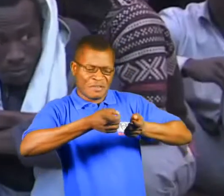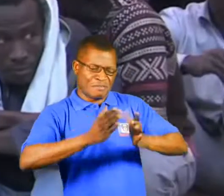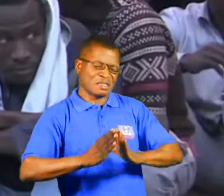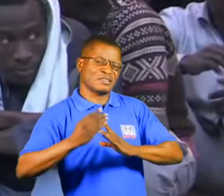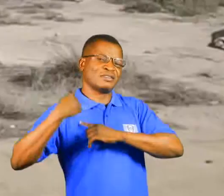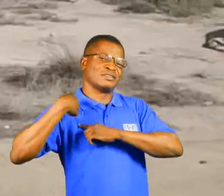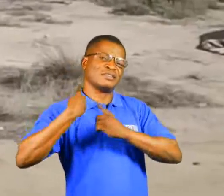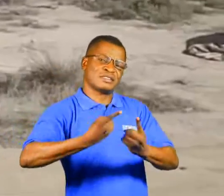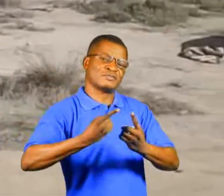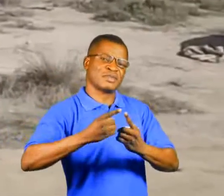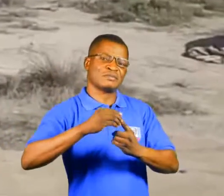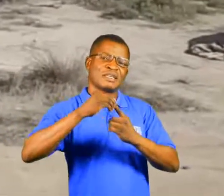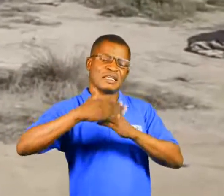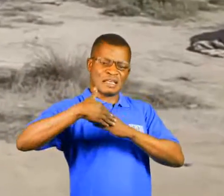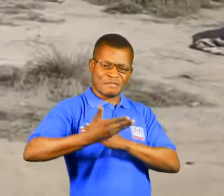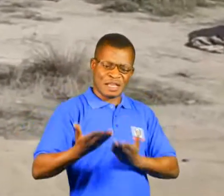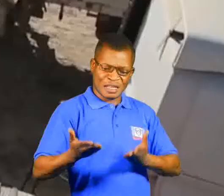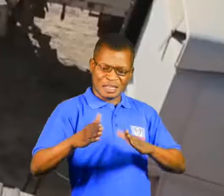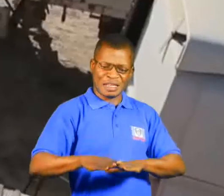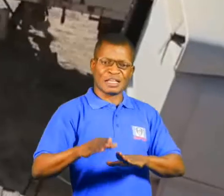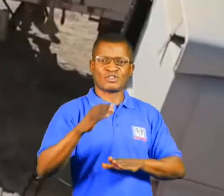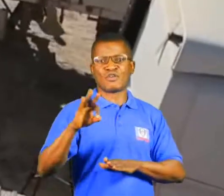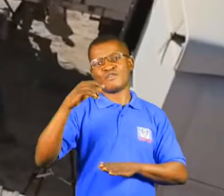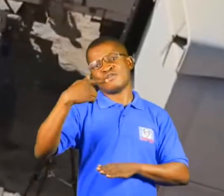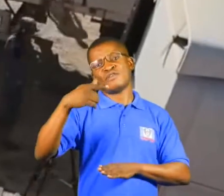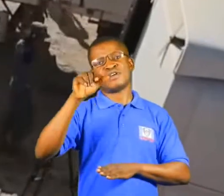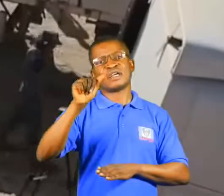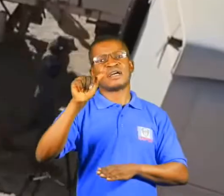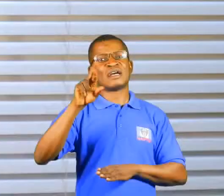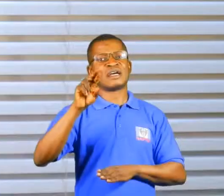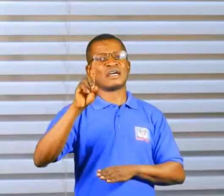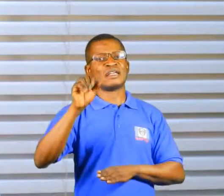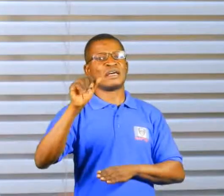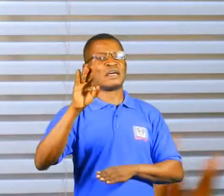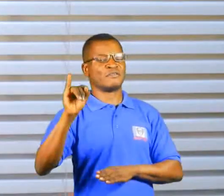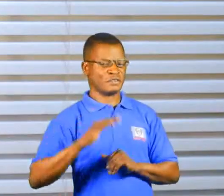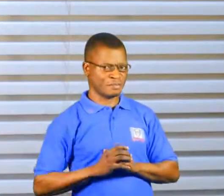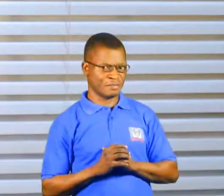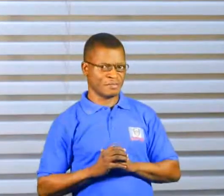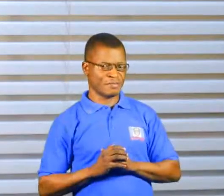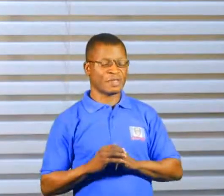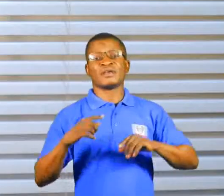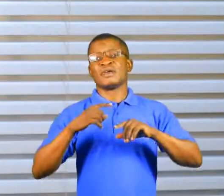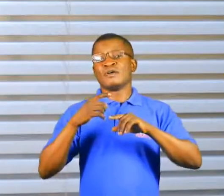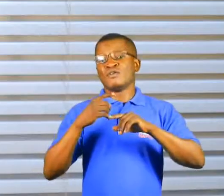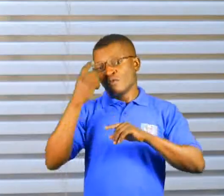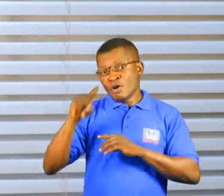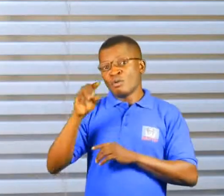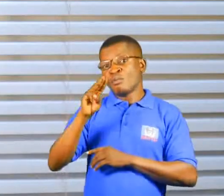for decades, especially since after the death of Gaddafi. For